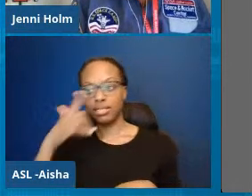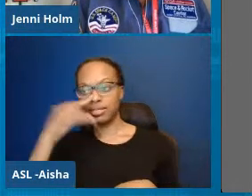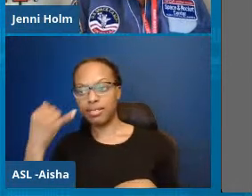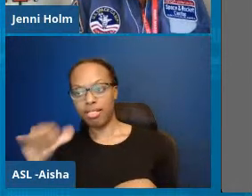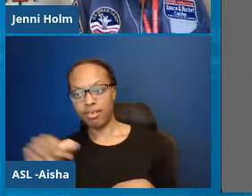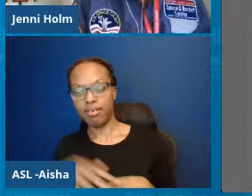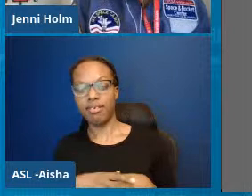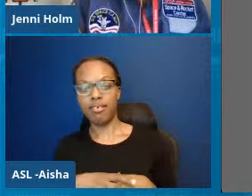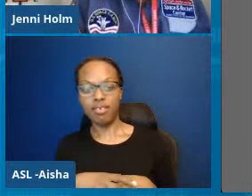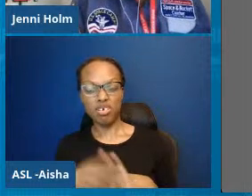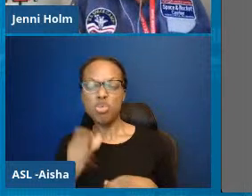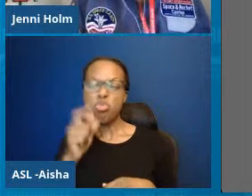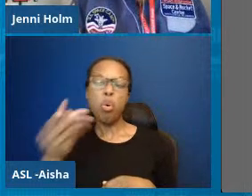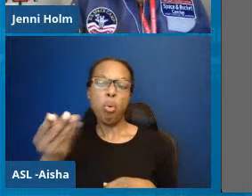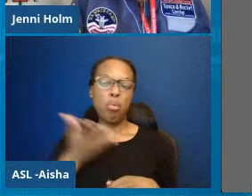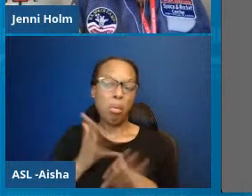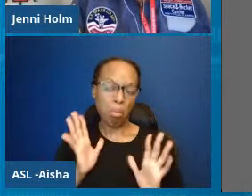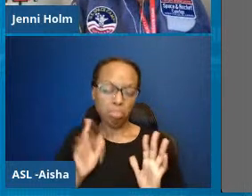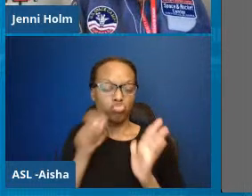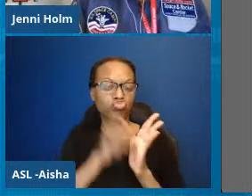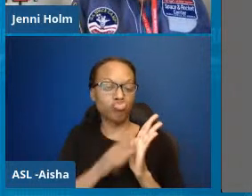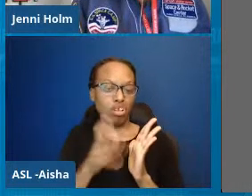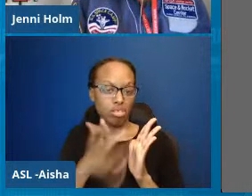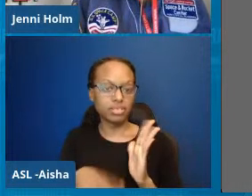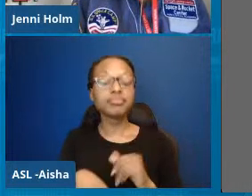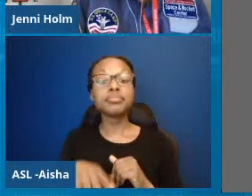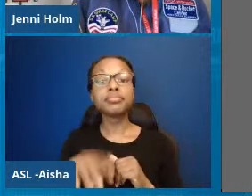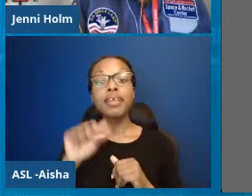down. No reason to tell me. Adjective.